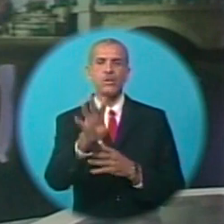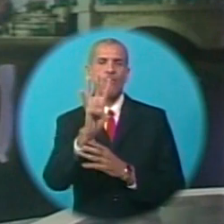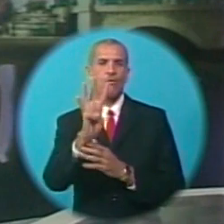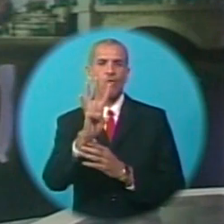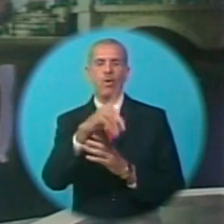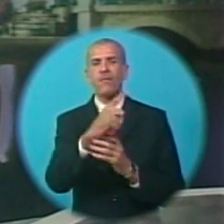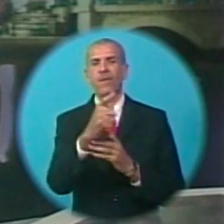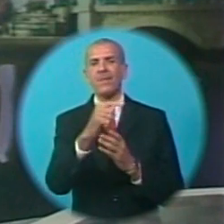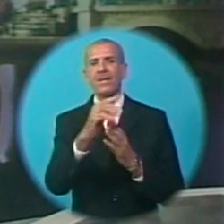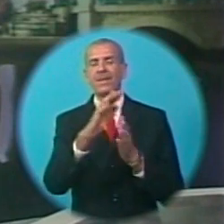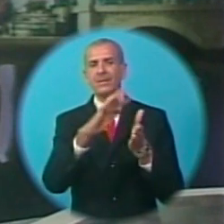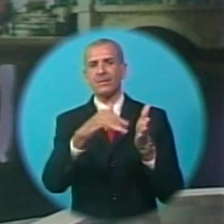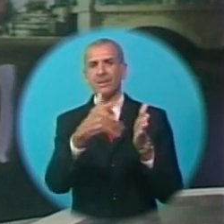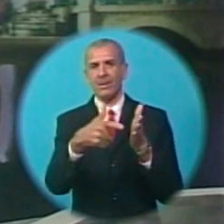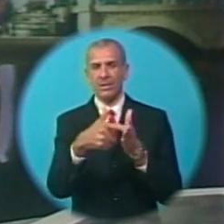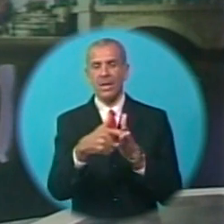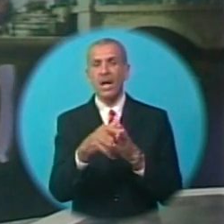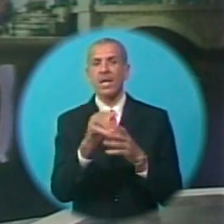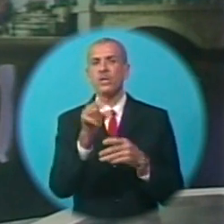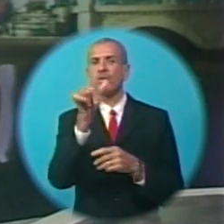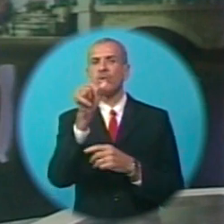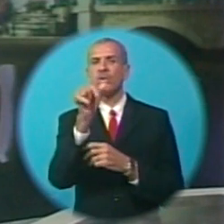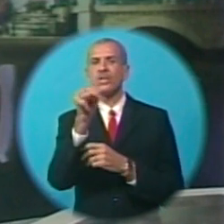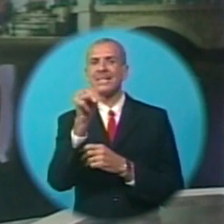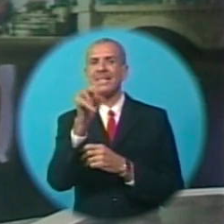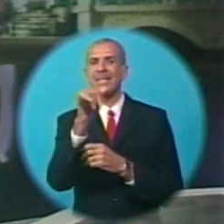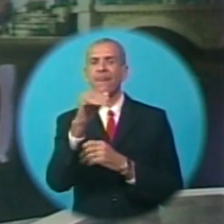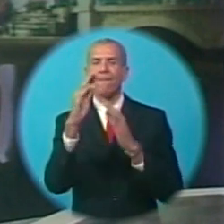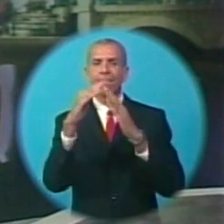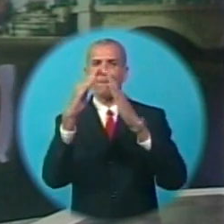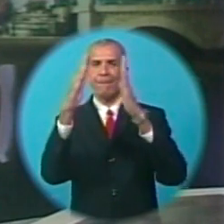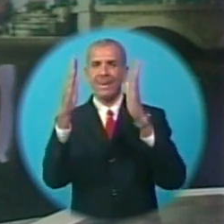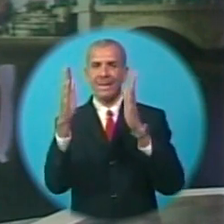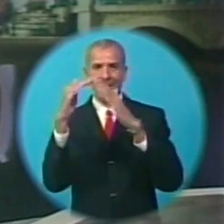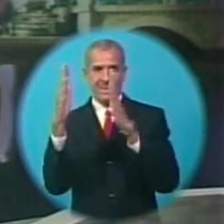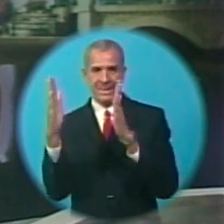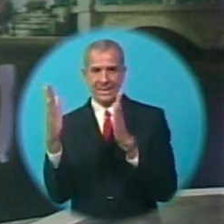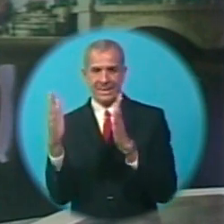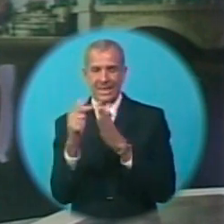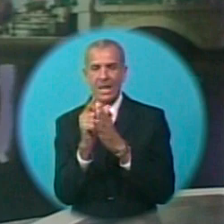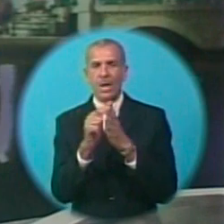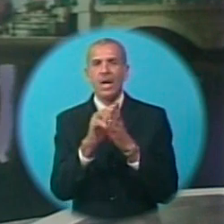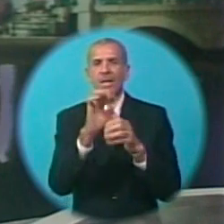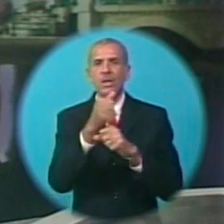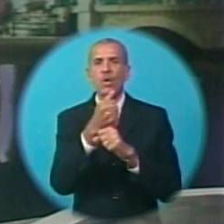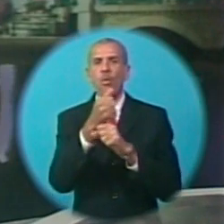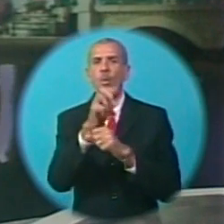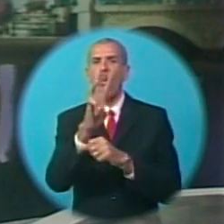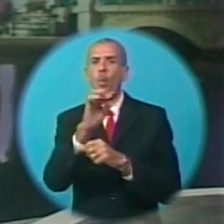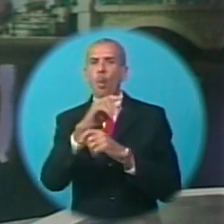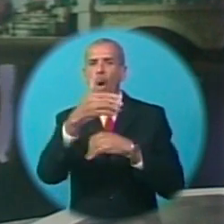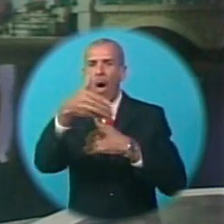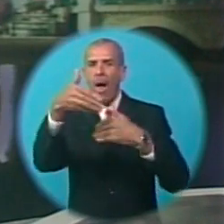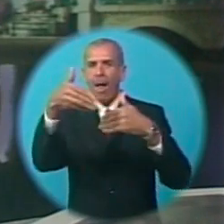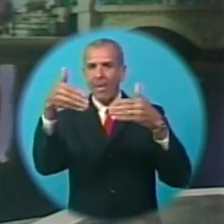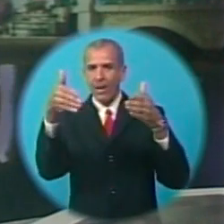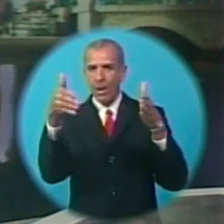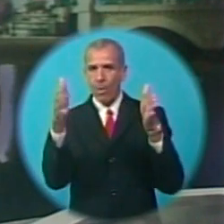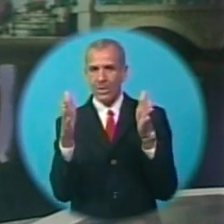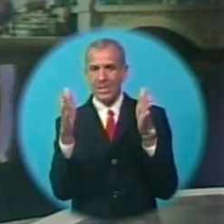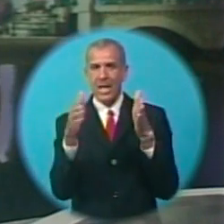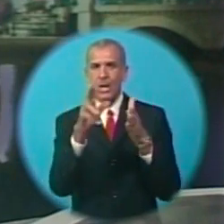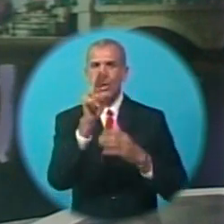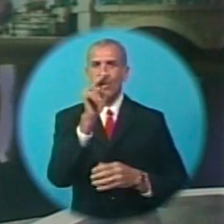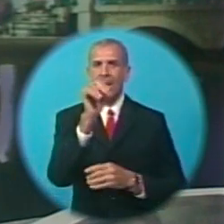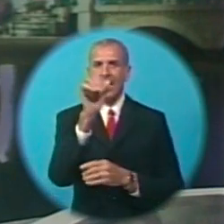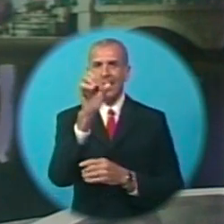The site consists of a group of Georgian-style naval buildings and structures set within a walled enclosure. UNESCO representative